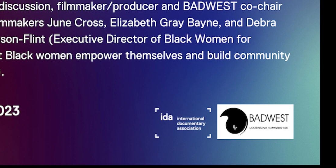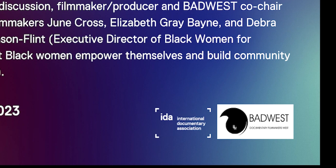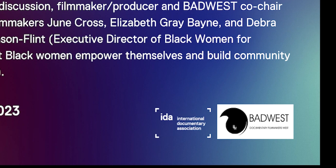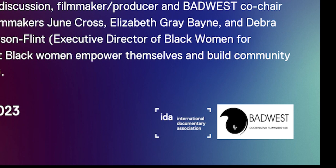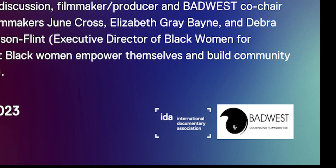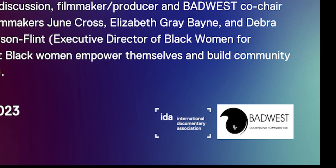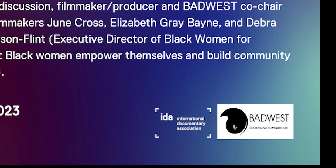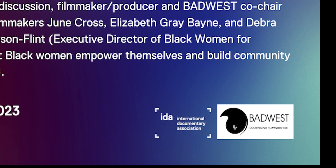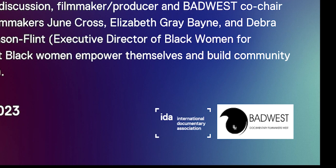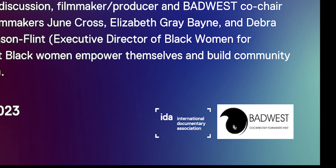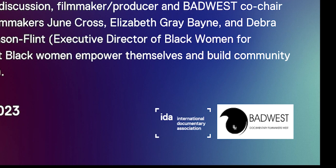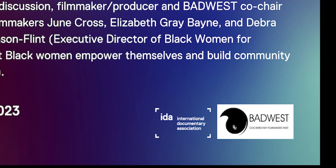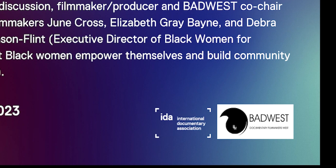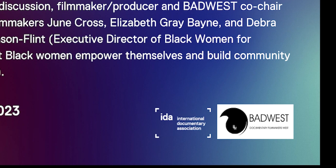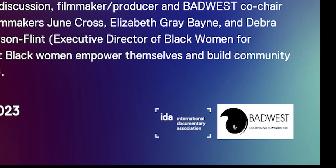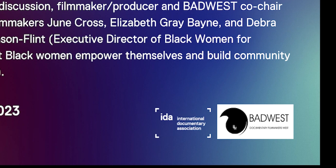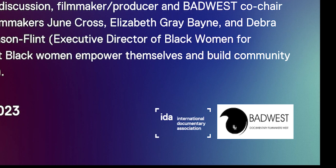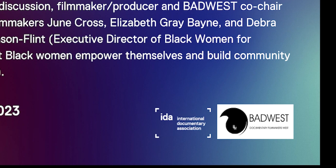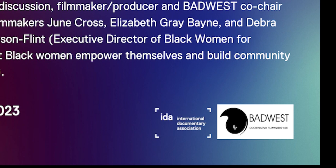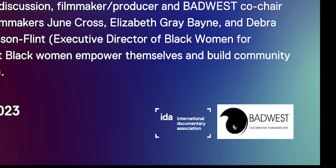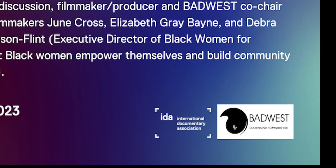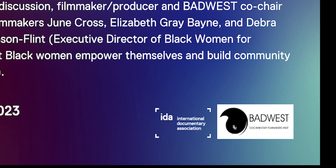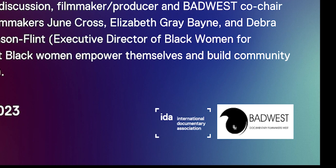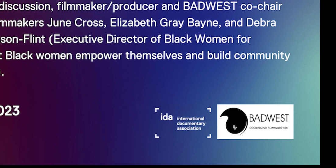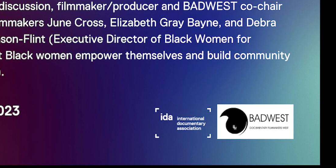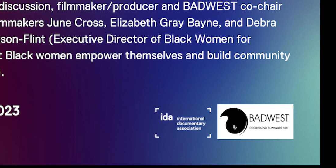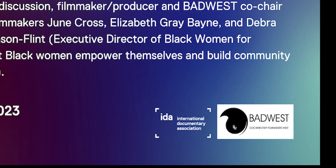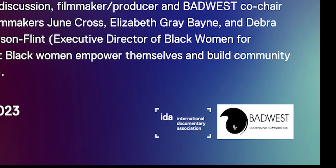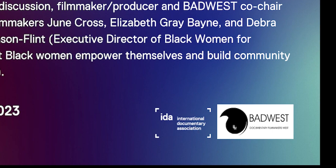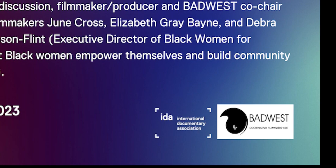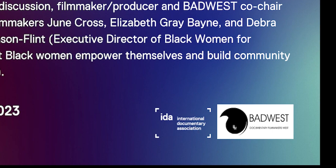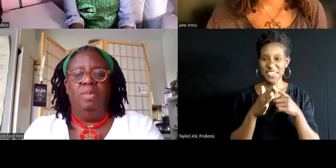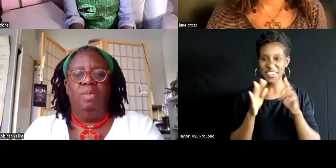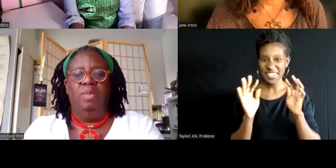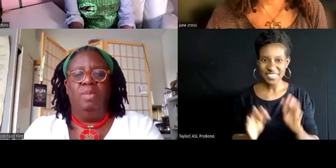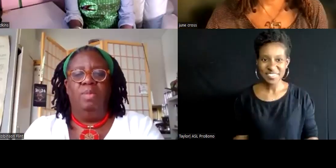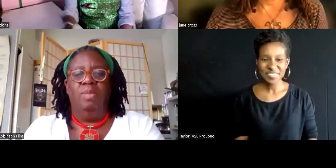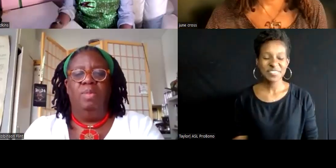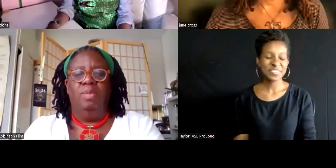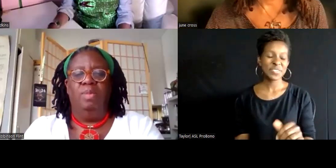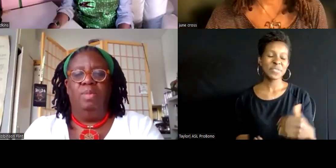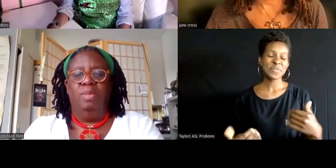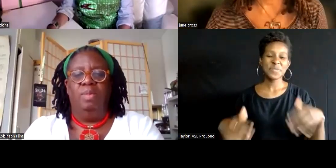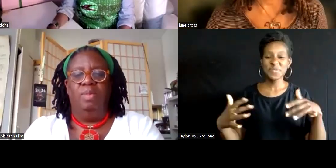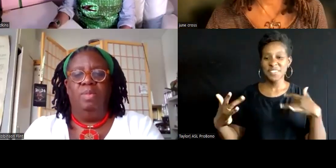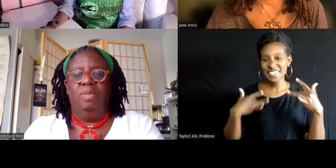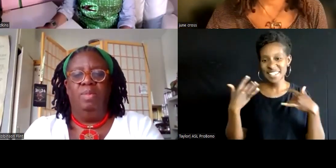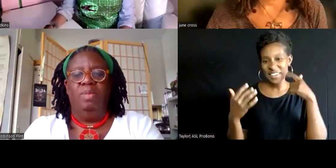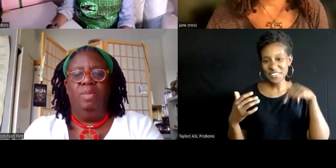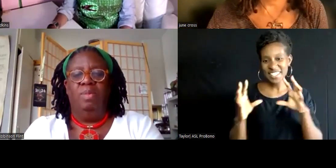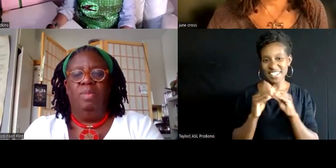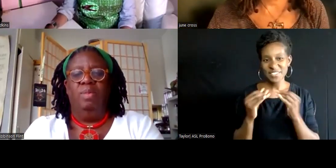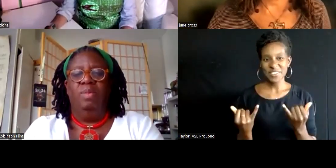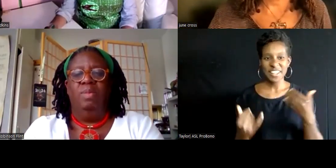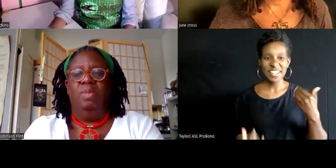All right, well, I think that we'll go ahead and get started. So excited for this session today. My name